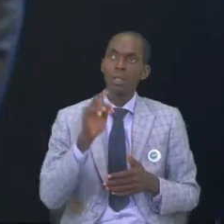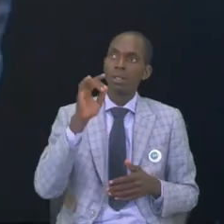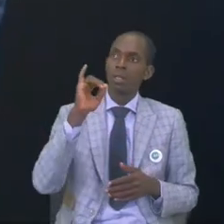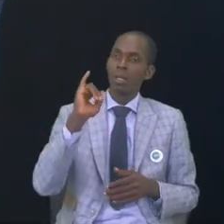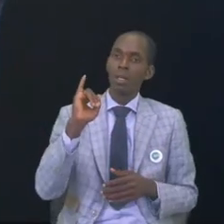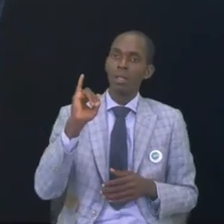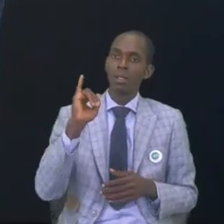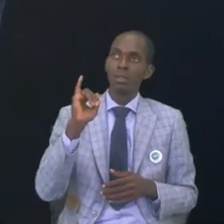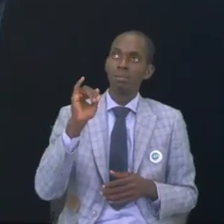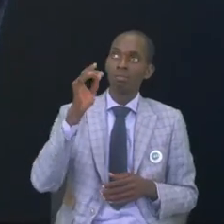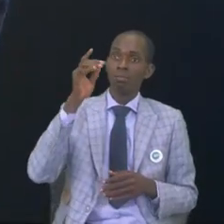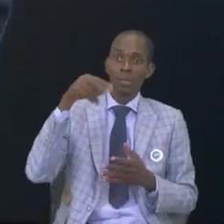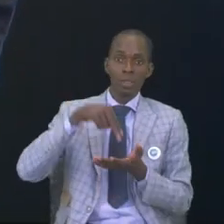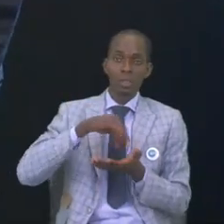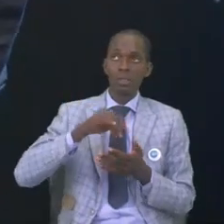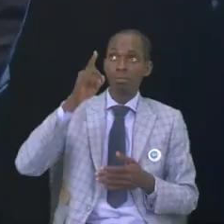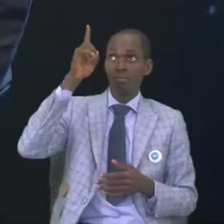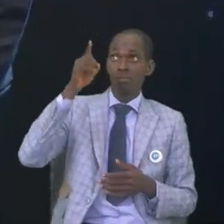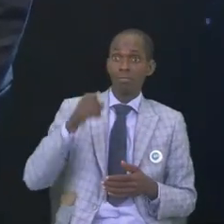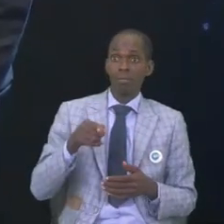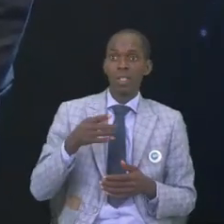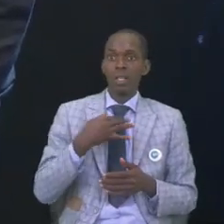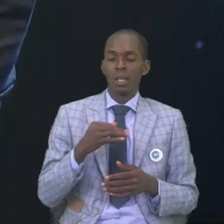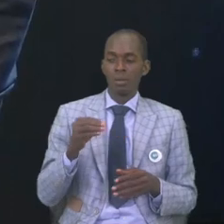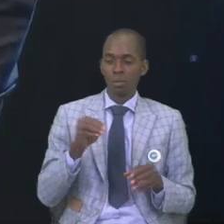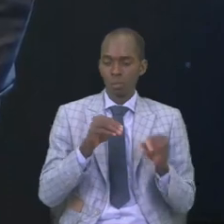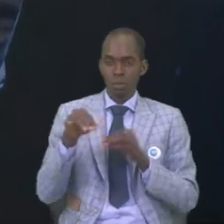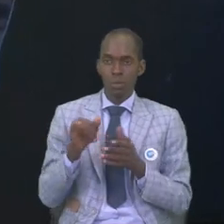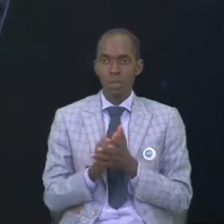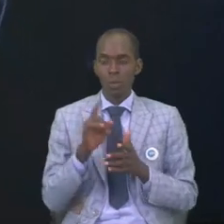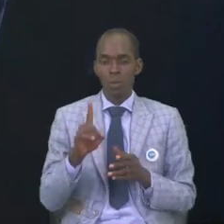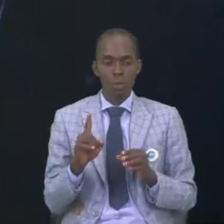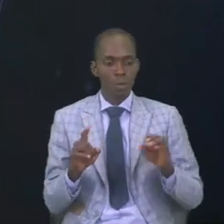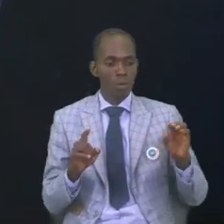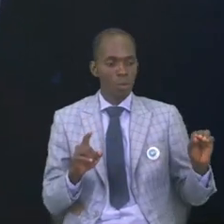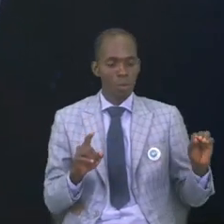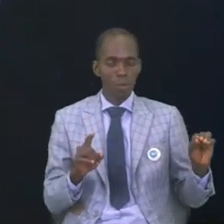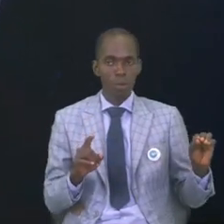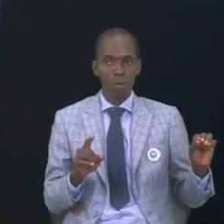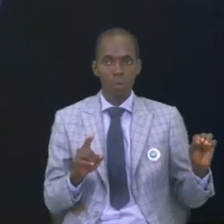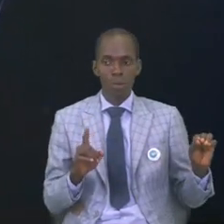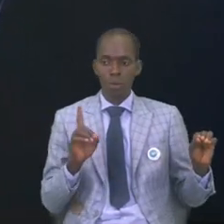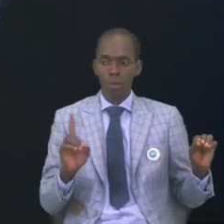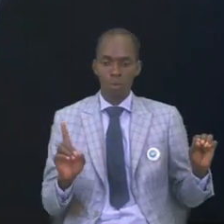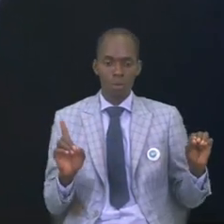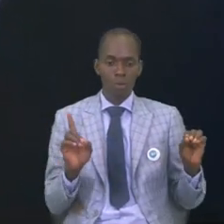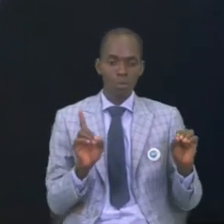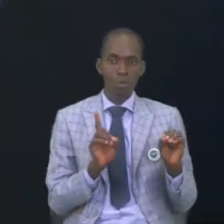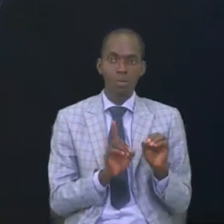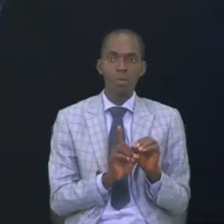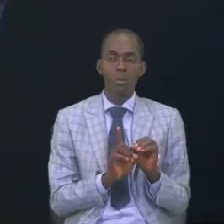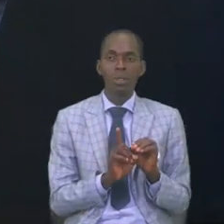integral, and he puts that one beside your zero and it